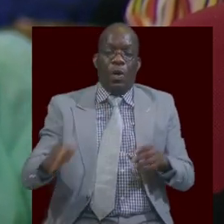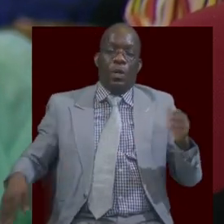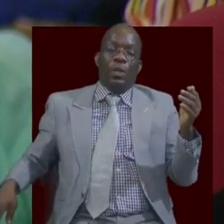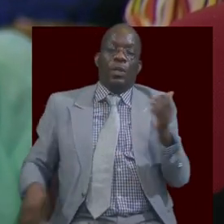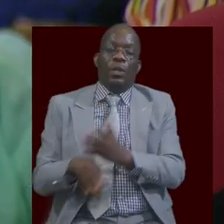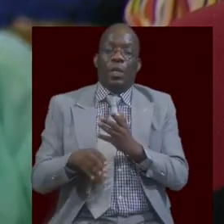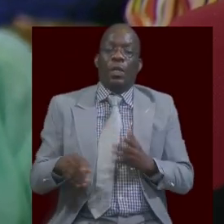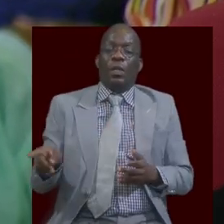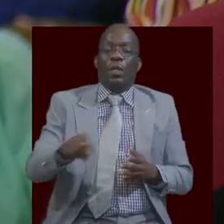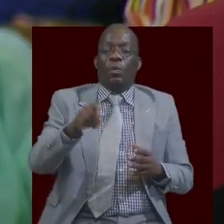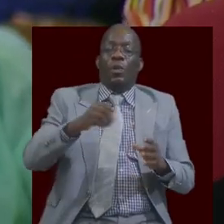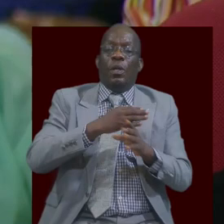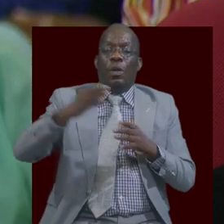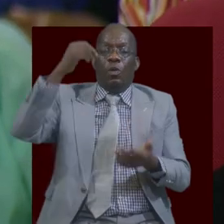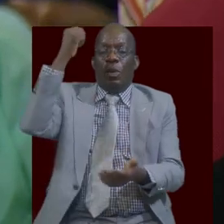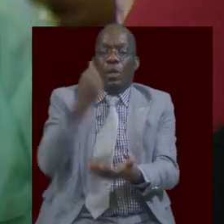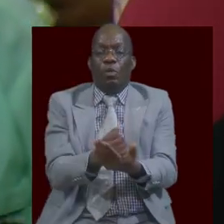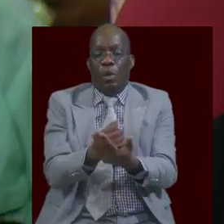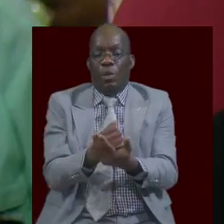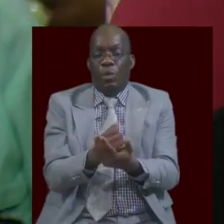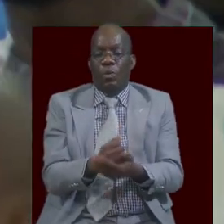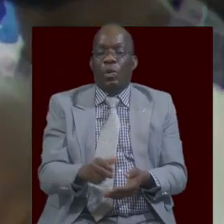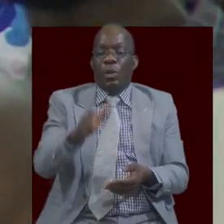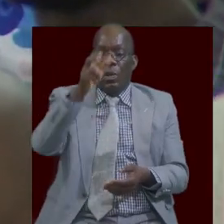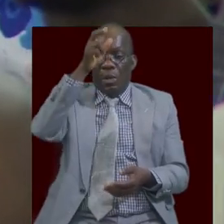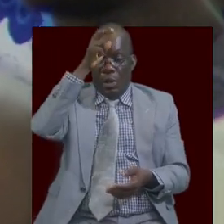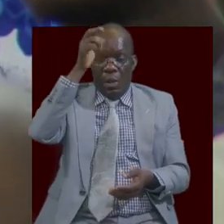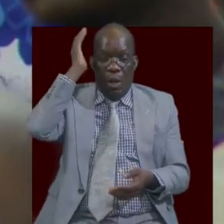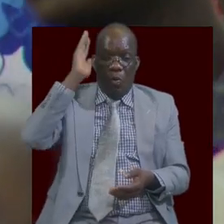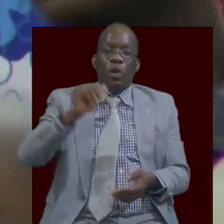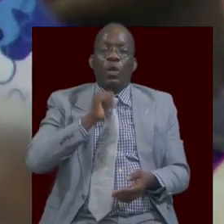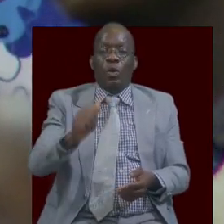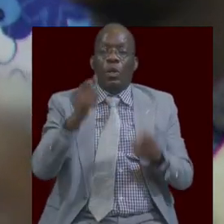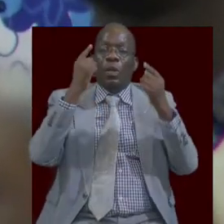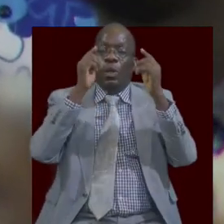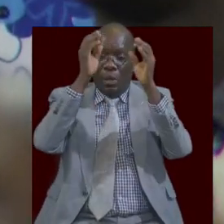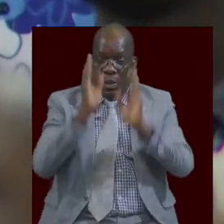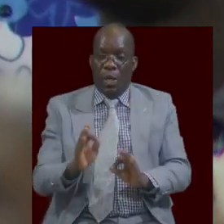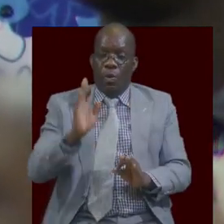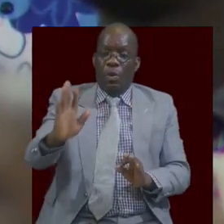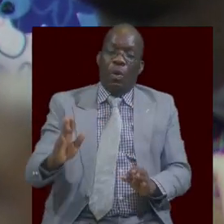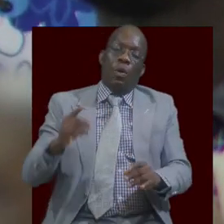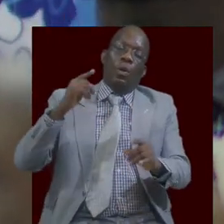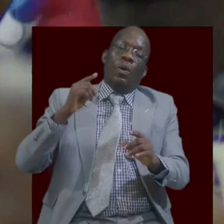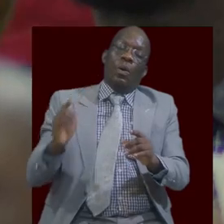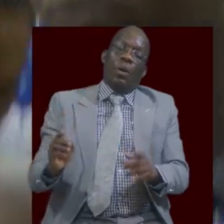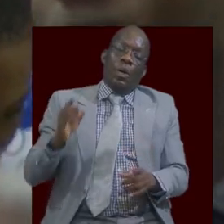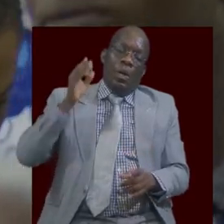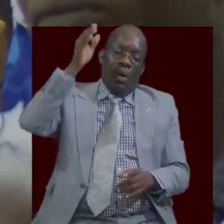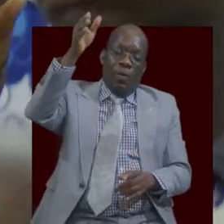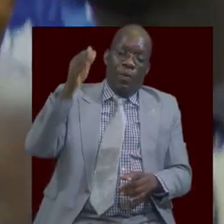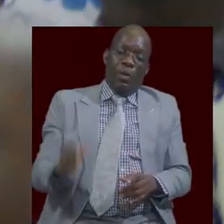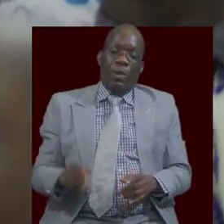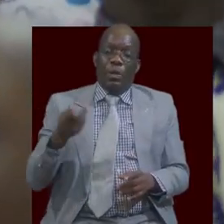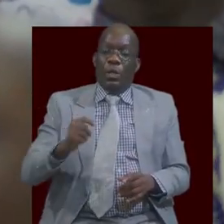them away. Satan will not determine your destiny. And the evil spirits will not